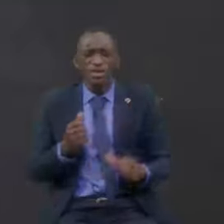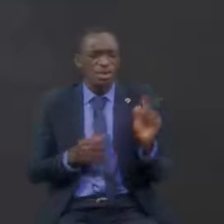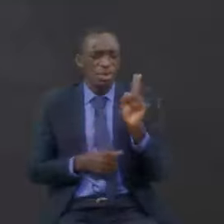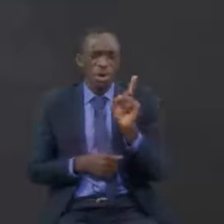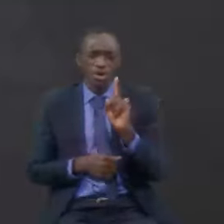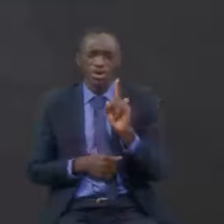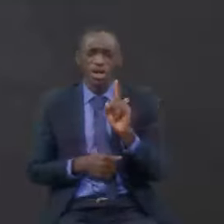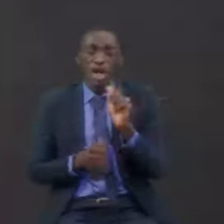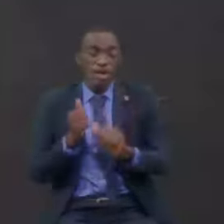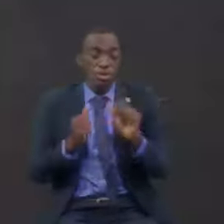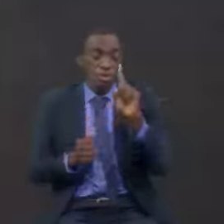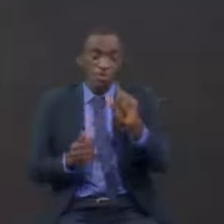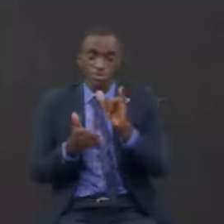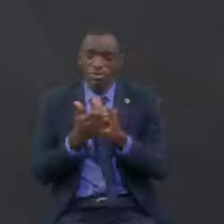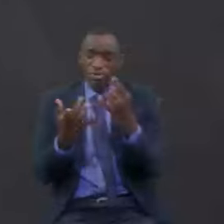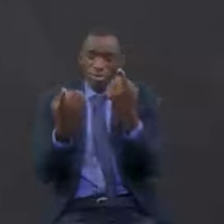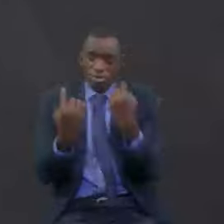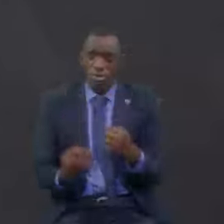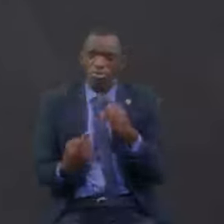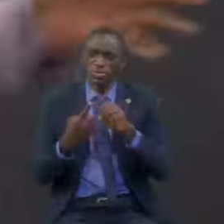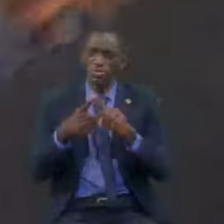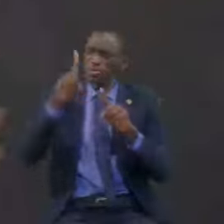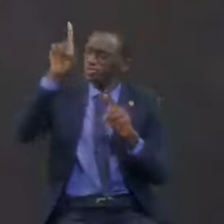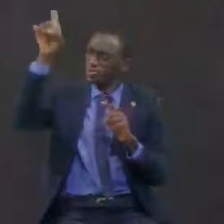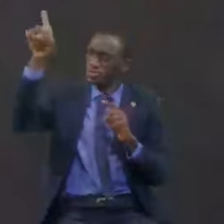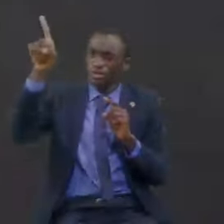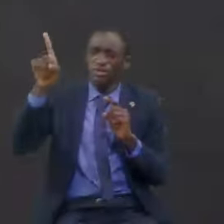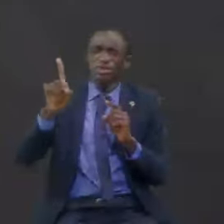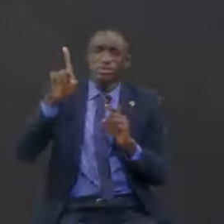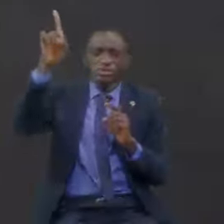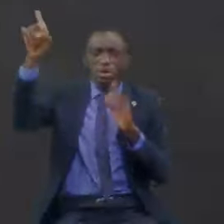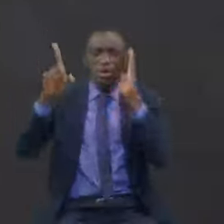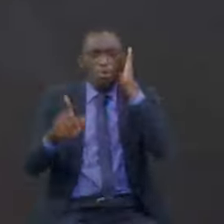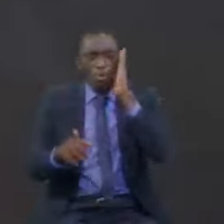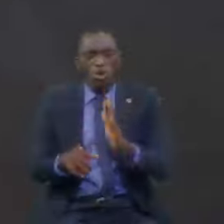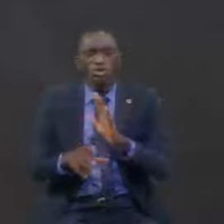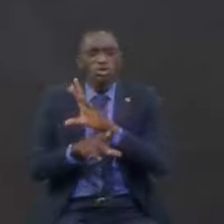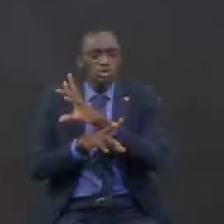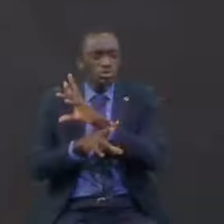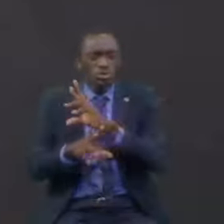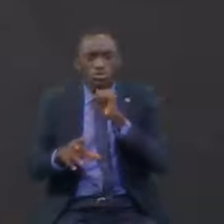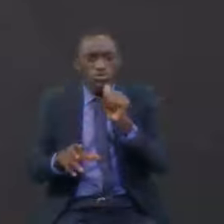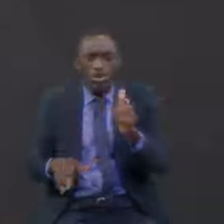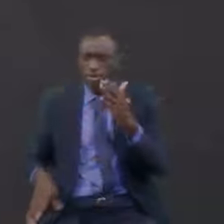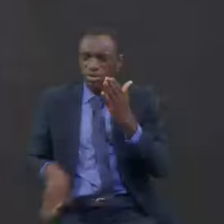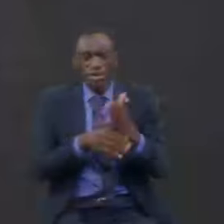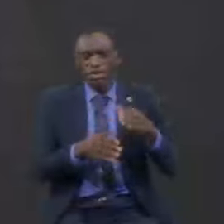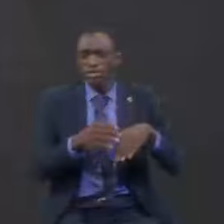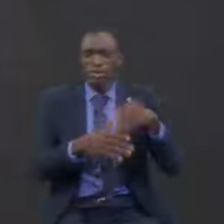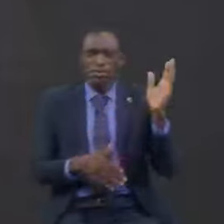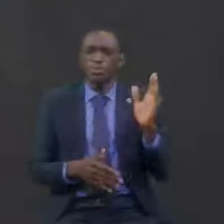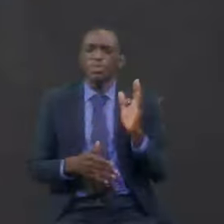unto me, I will in no wise cast off. Receive everyone that